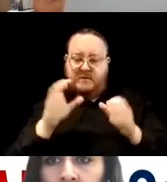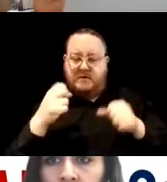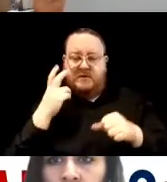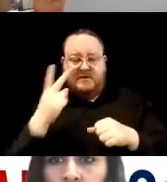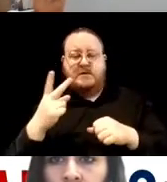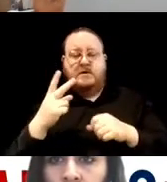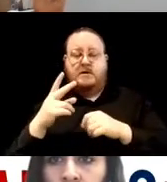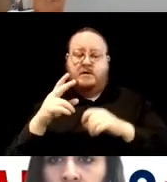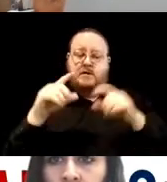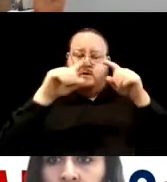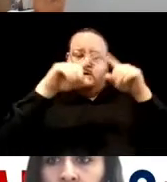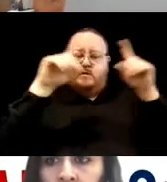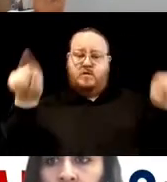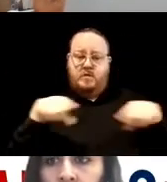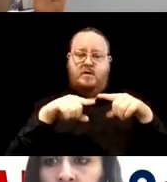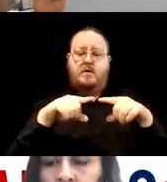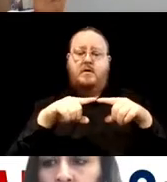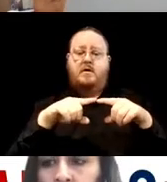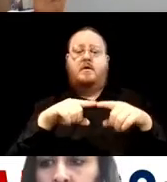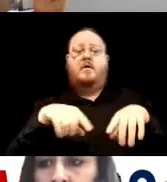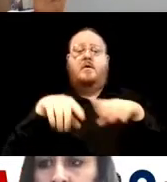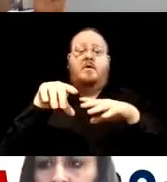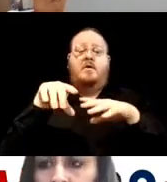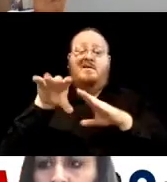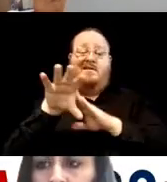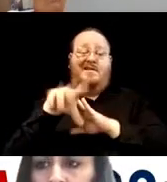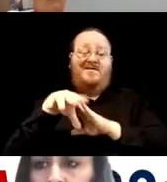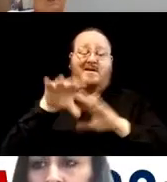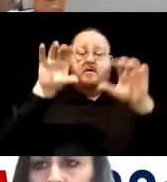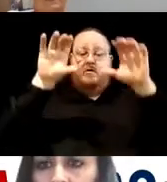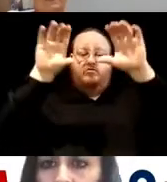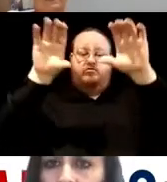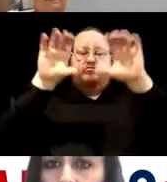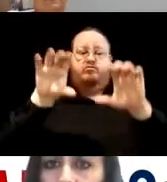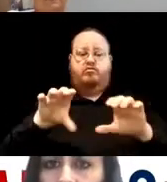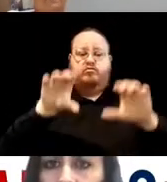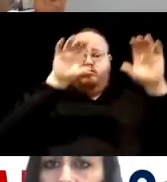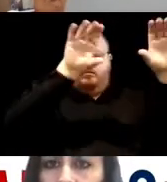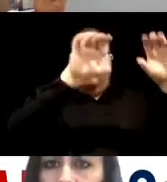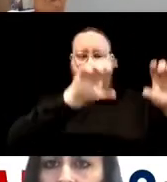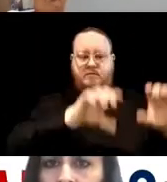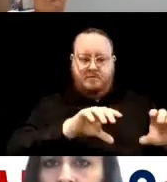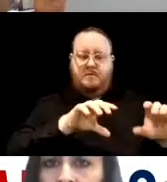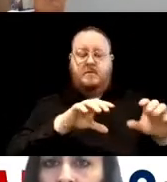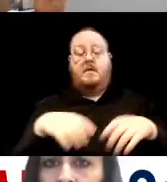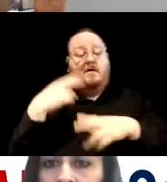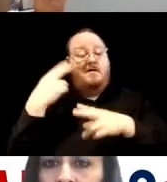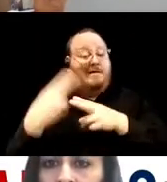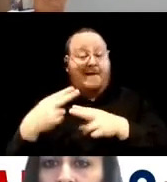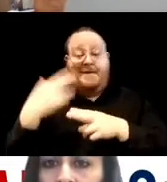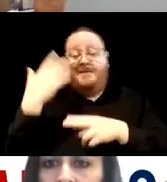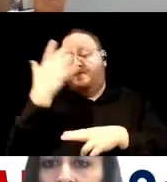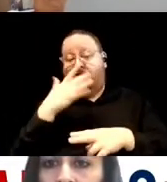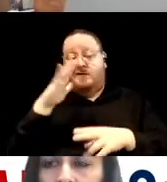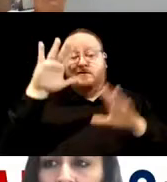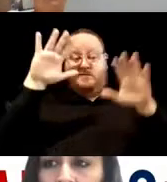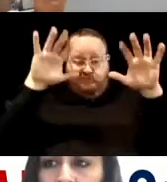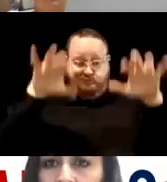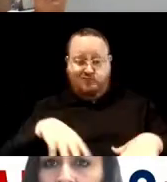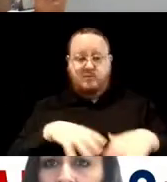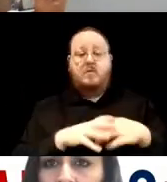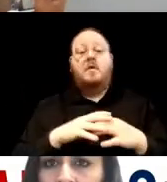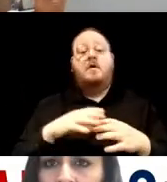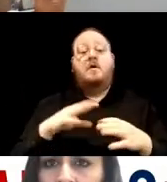in the middle, or you see a grid of everyone's faces or names. And the best way for me to